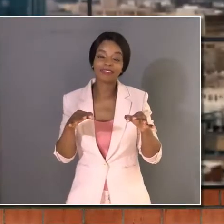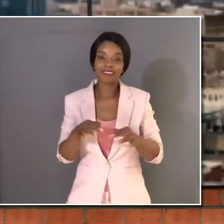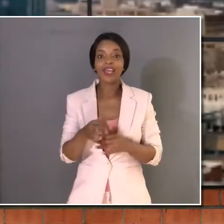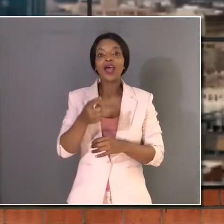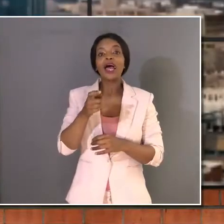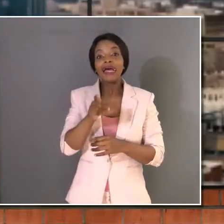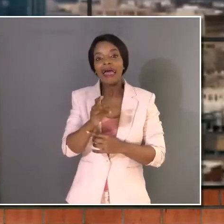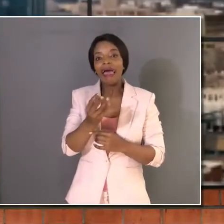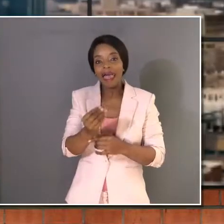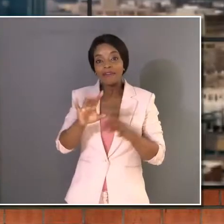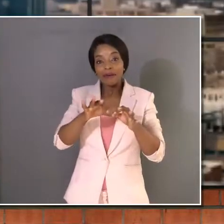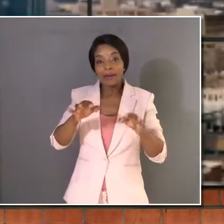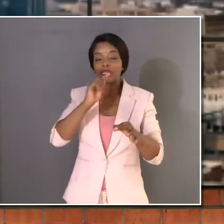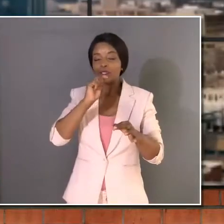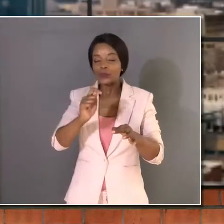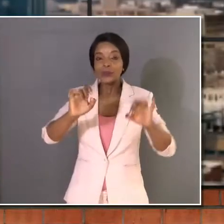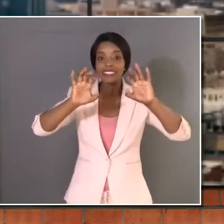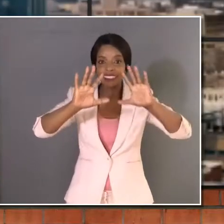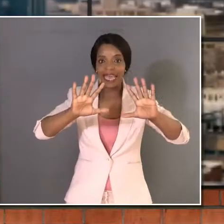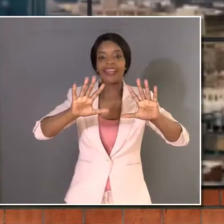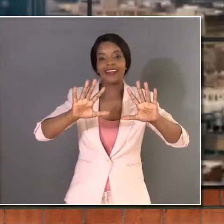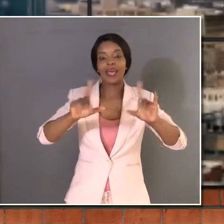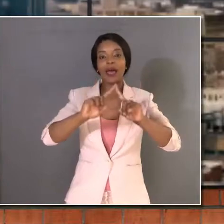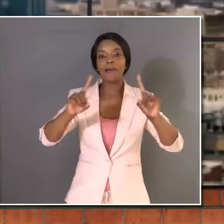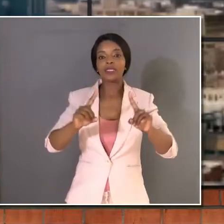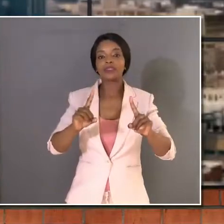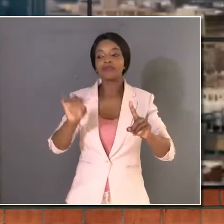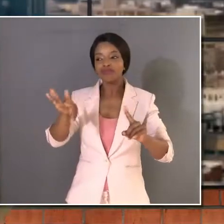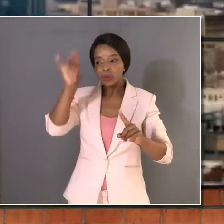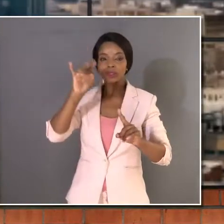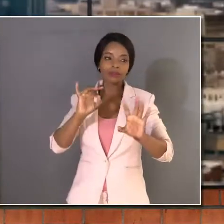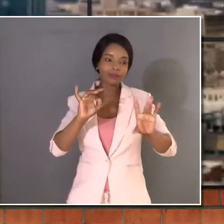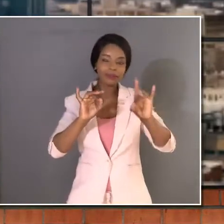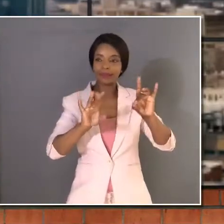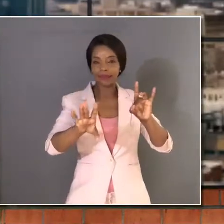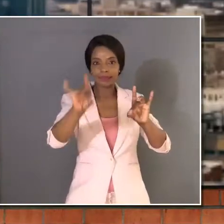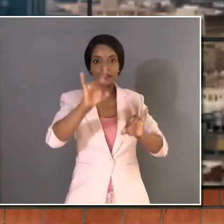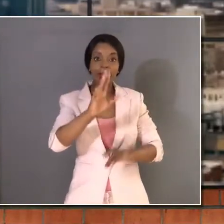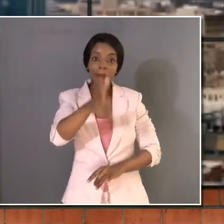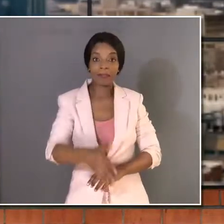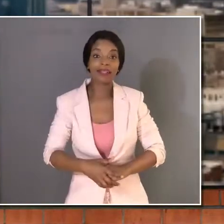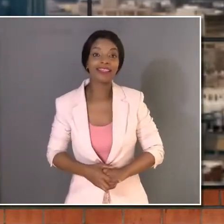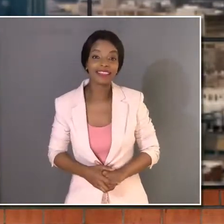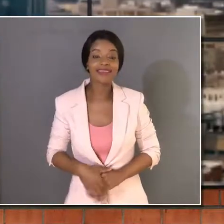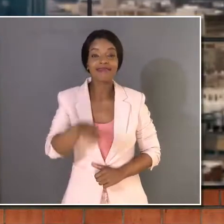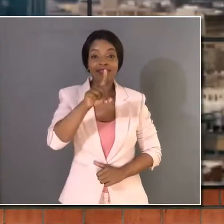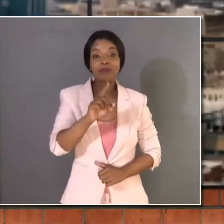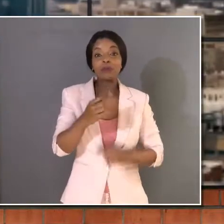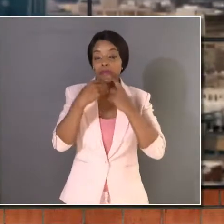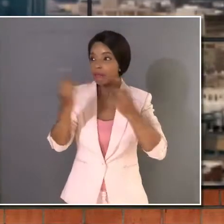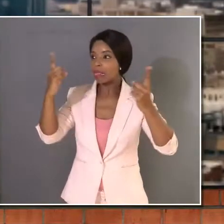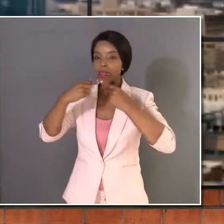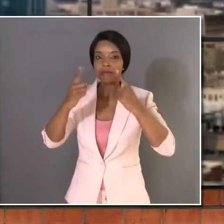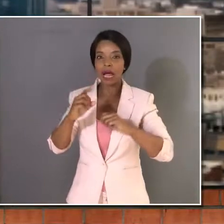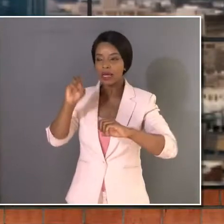of our wonderful, wonderful hampers. We want to encourage you to be as engaged as possible. Spread the word. Tell everyone about what's happening this afternoon and